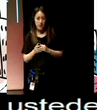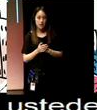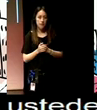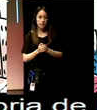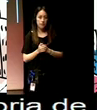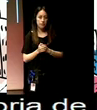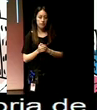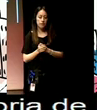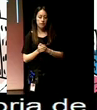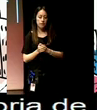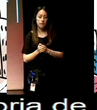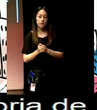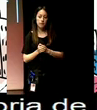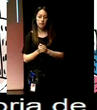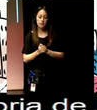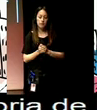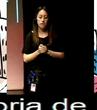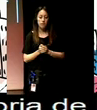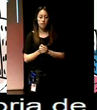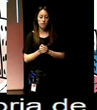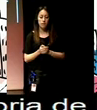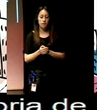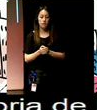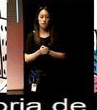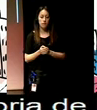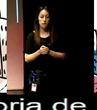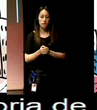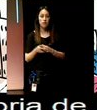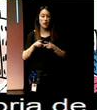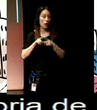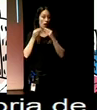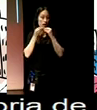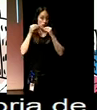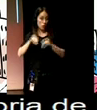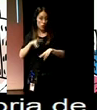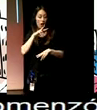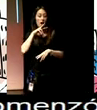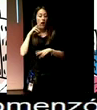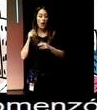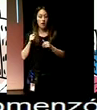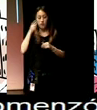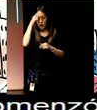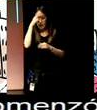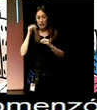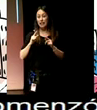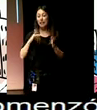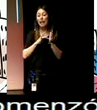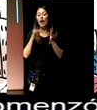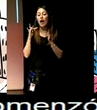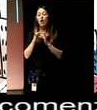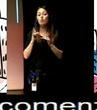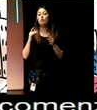stories about Jesus started over there, as other stories of the Judaism, stories of the